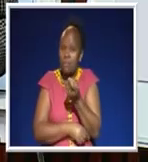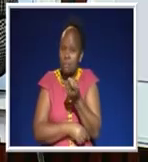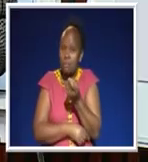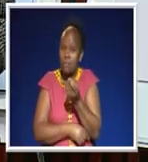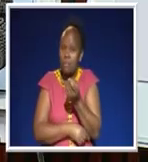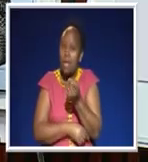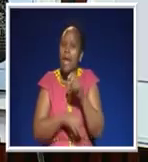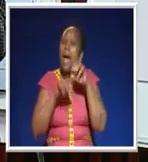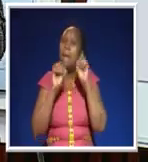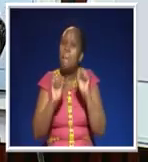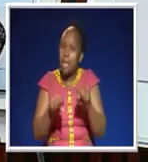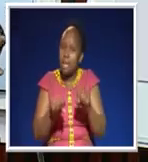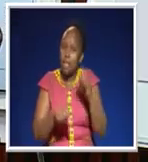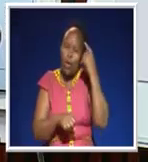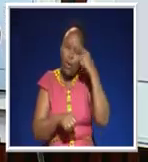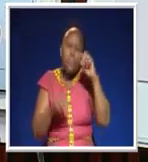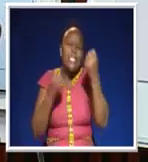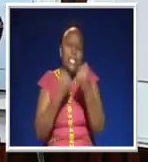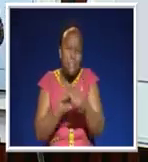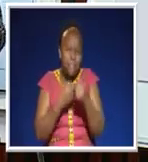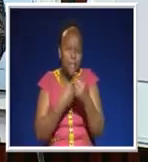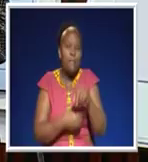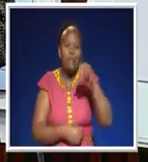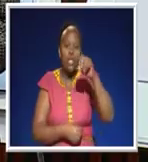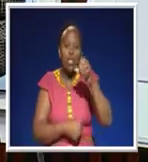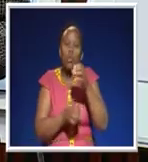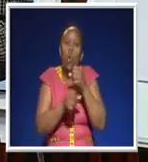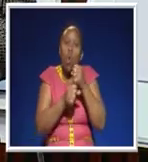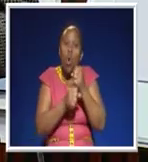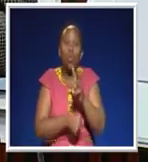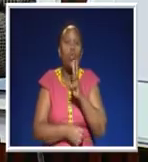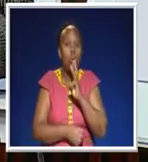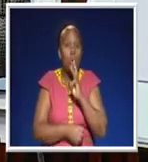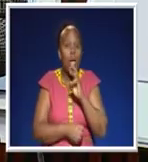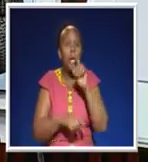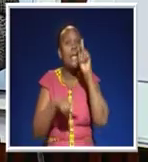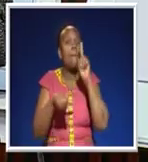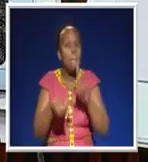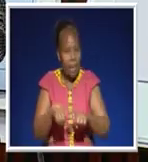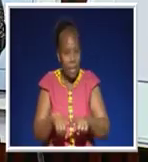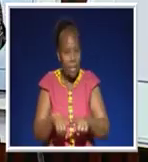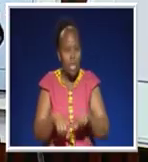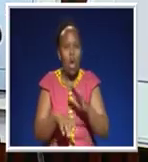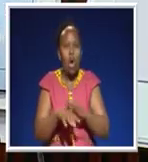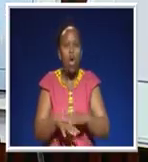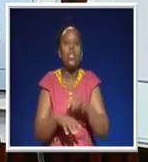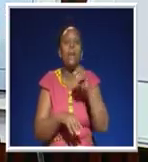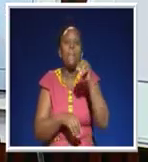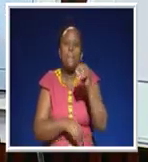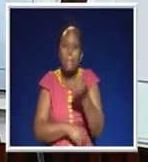The ability of different soils to hold water depends on its